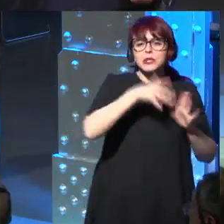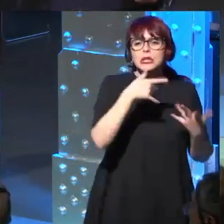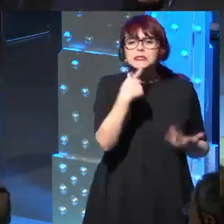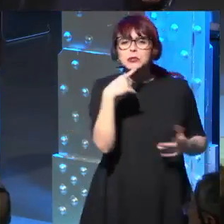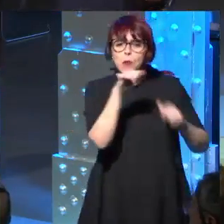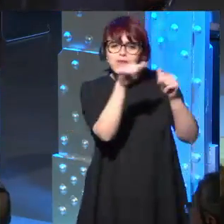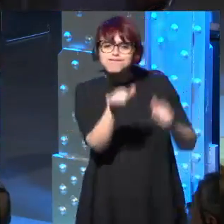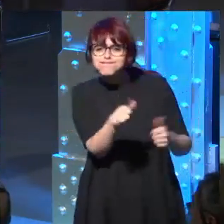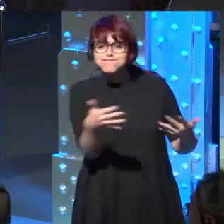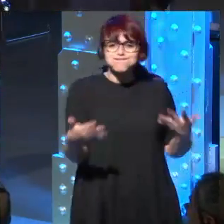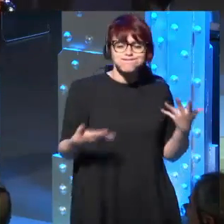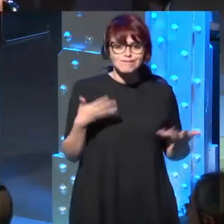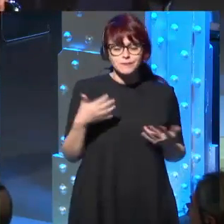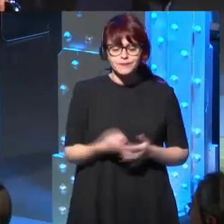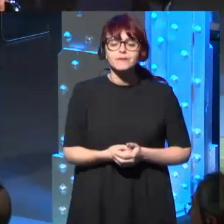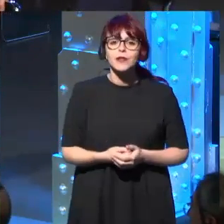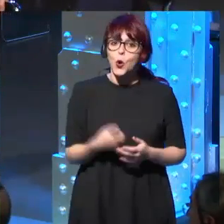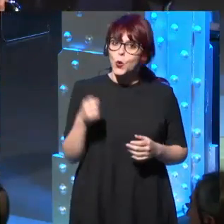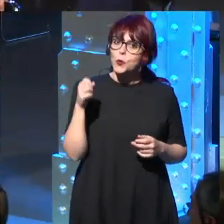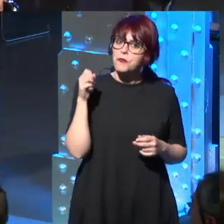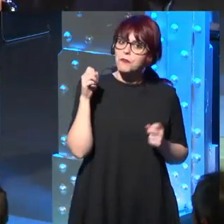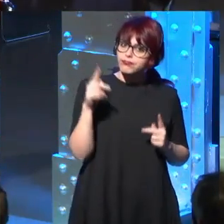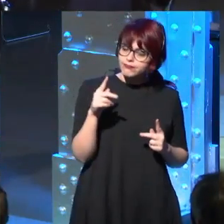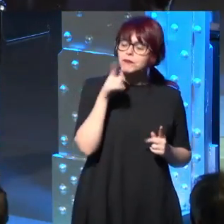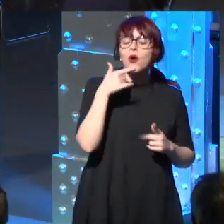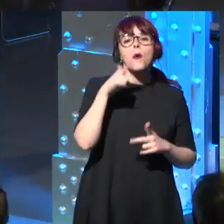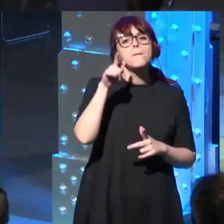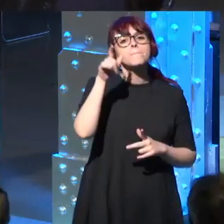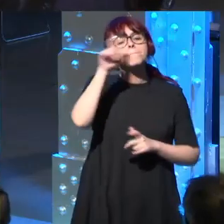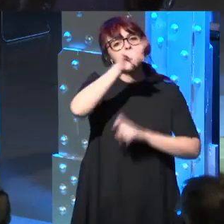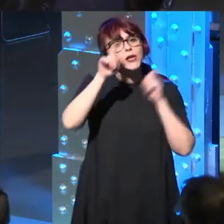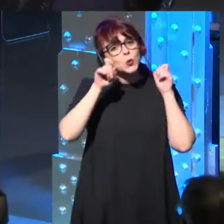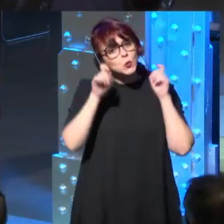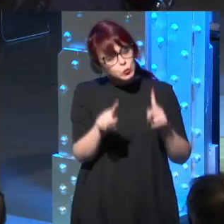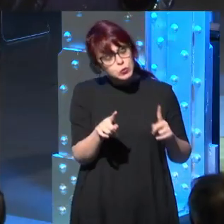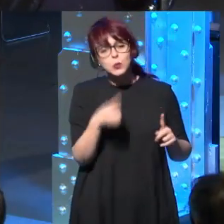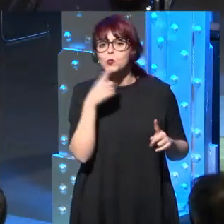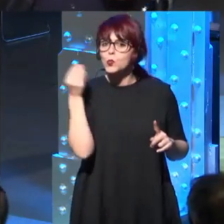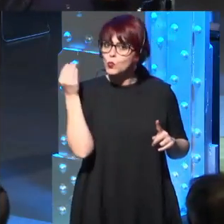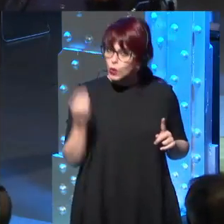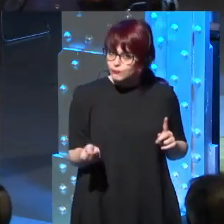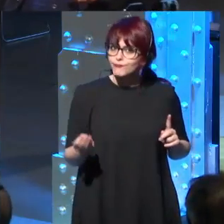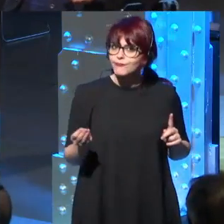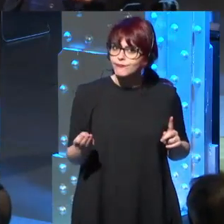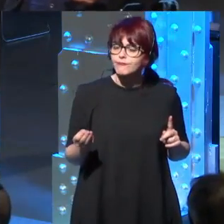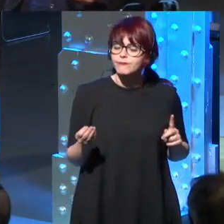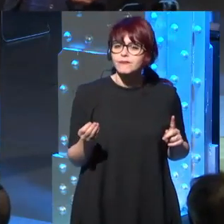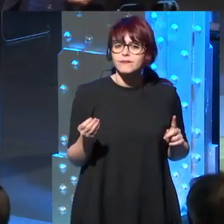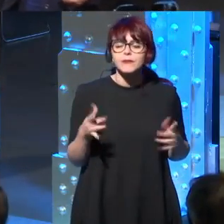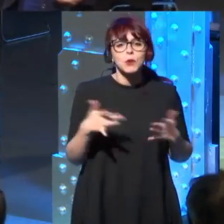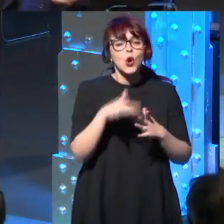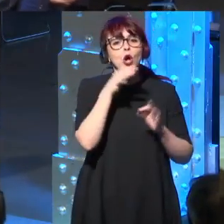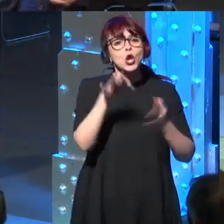throughout the years? A good question, in the sense that that the novel wants to do exactly what